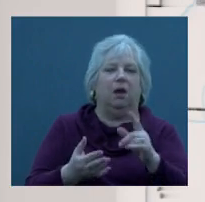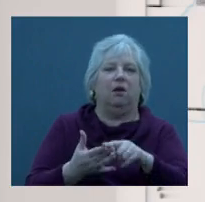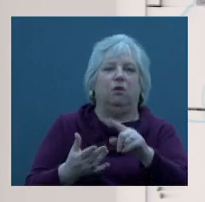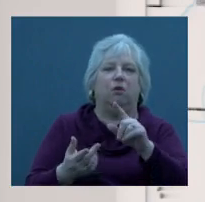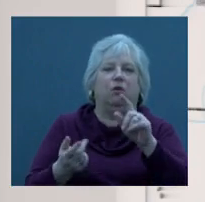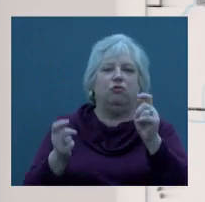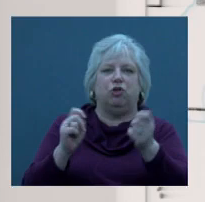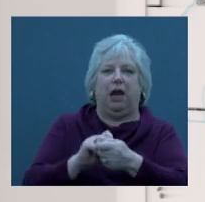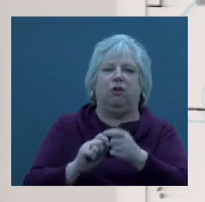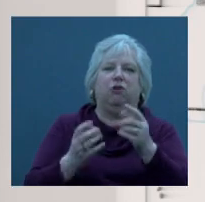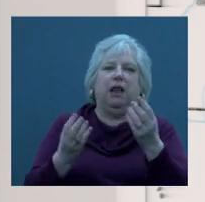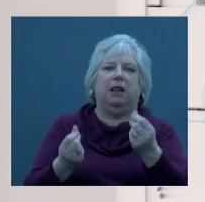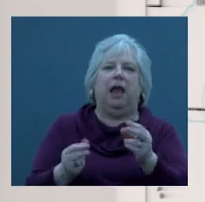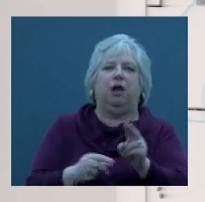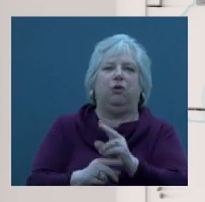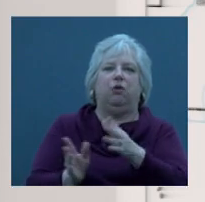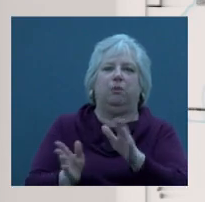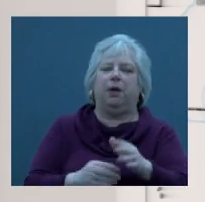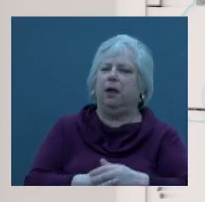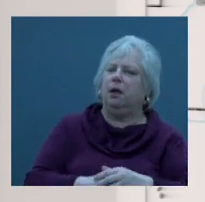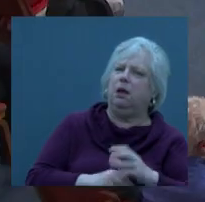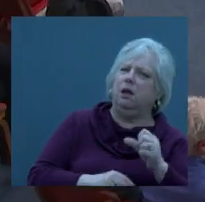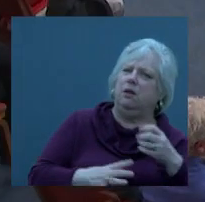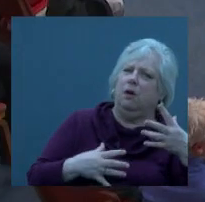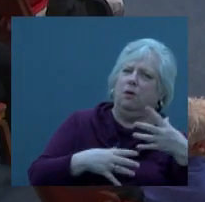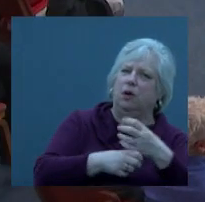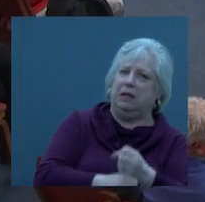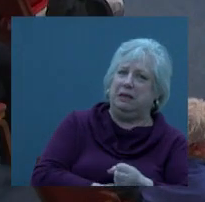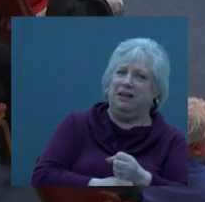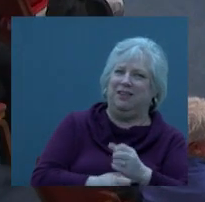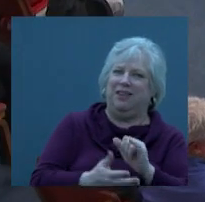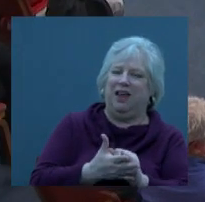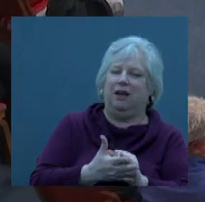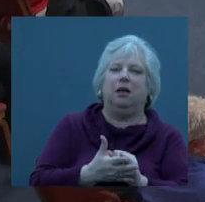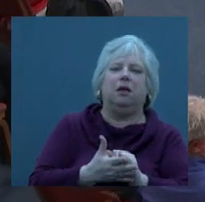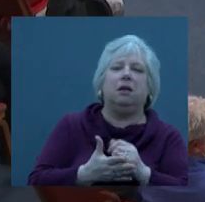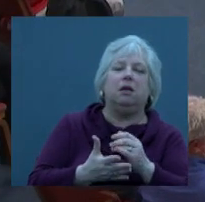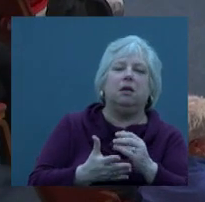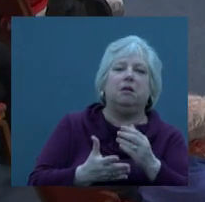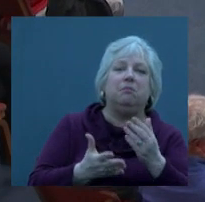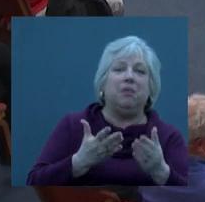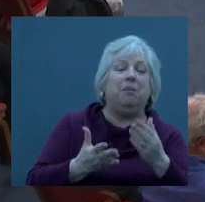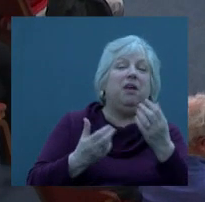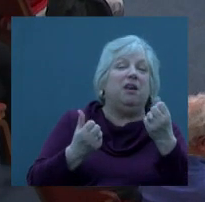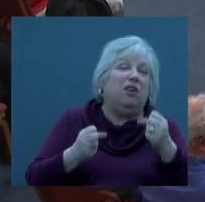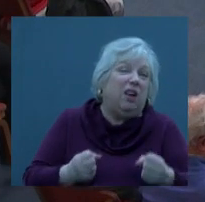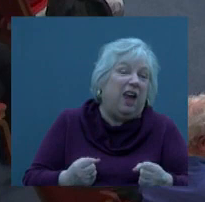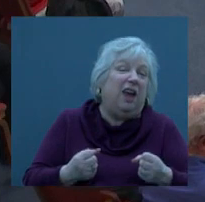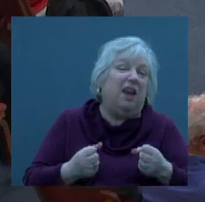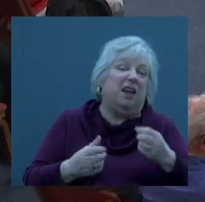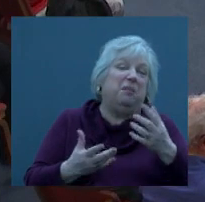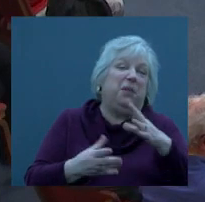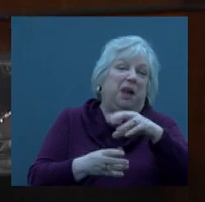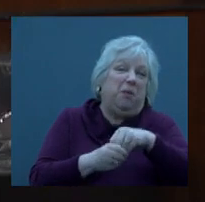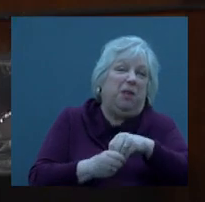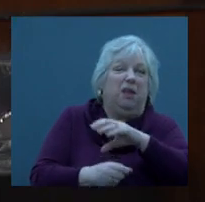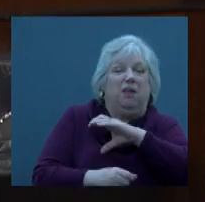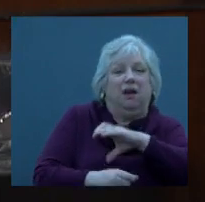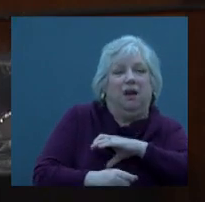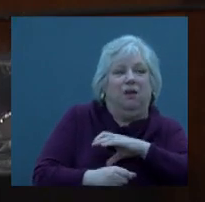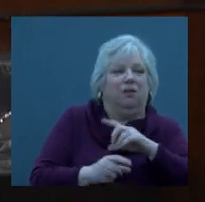plan. So to condense that, maybe it could be within the character, but the plan itself is